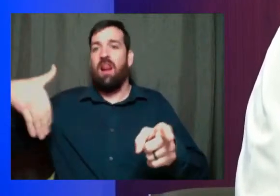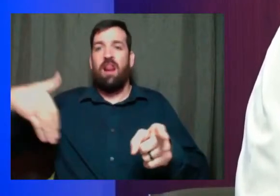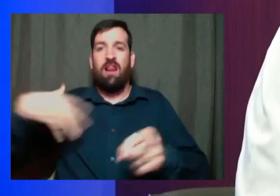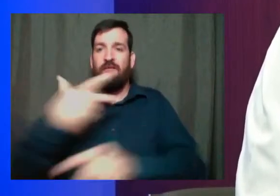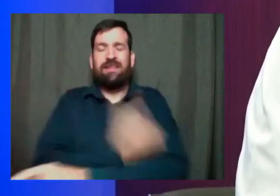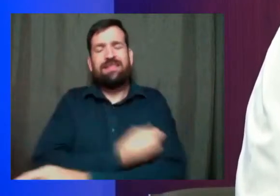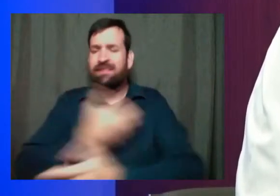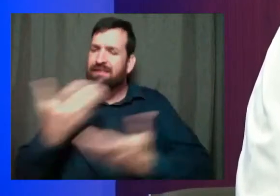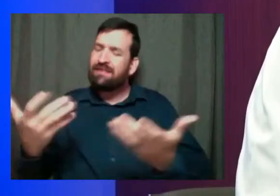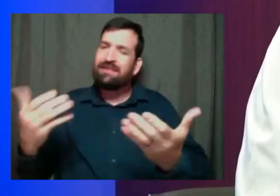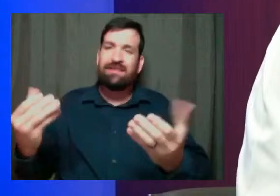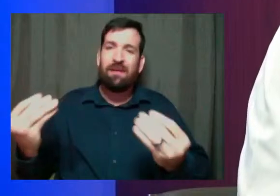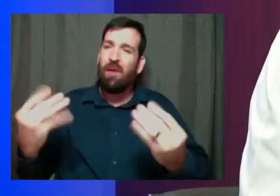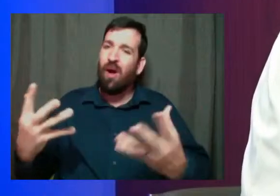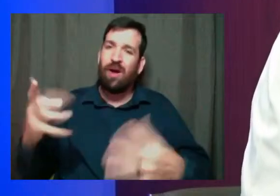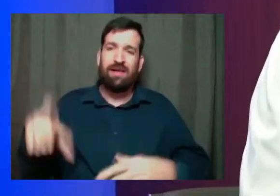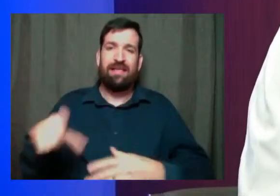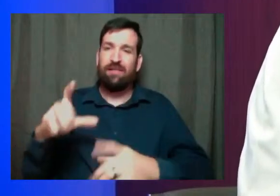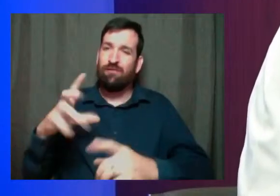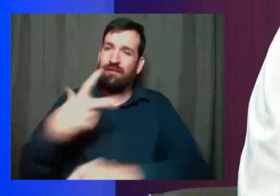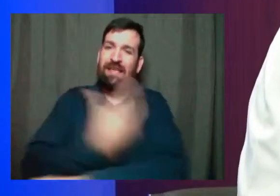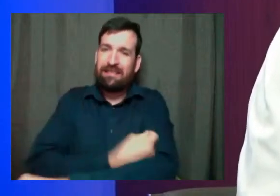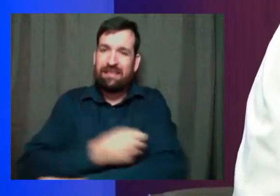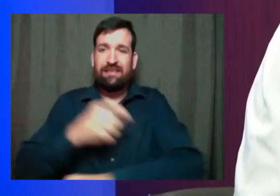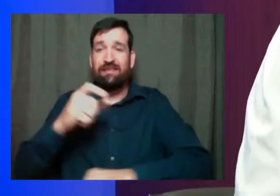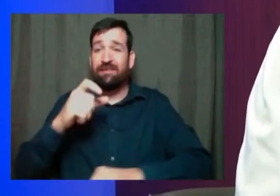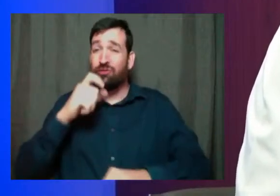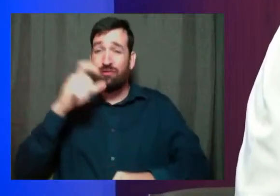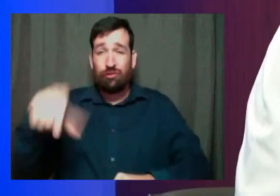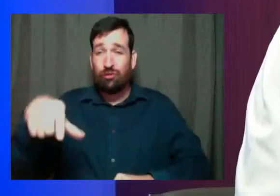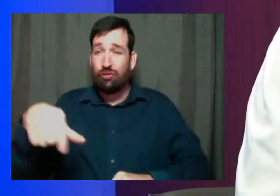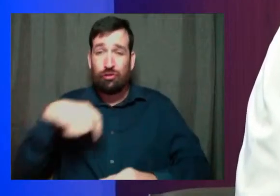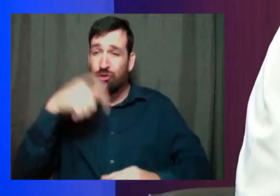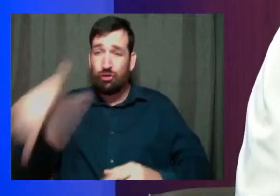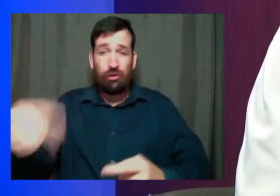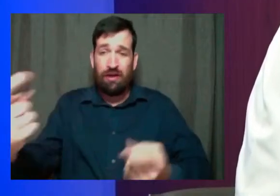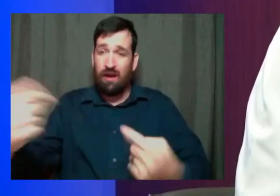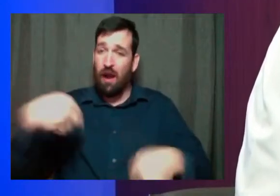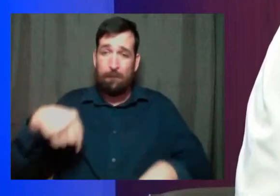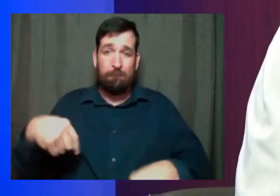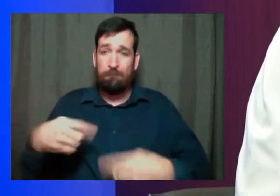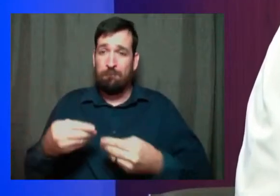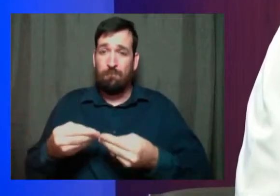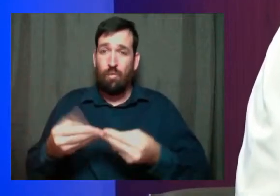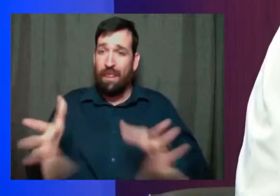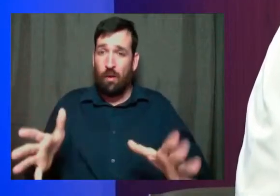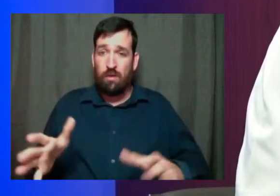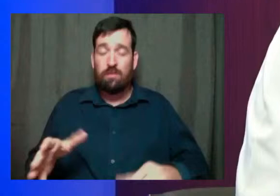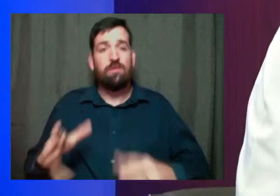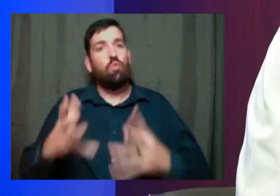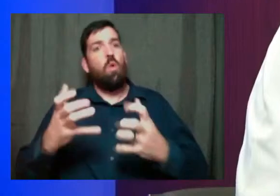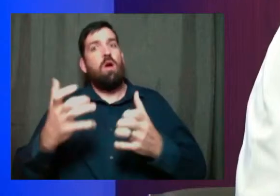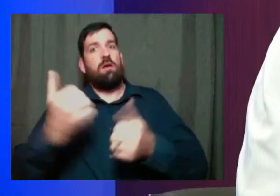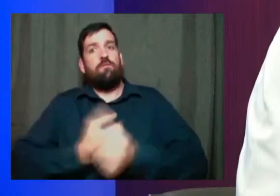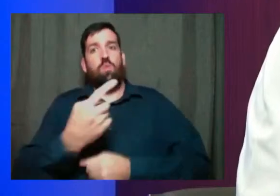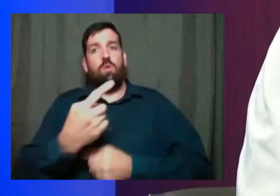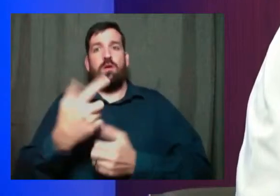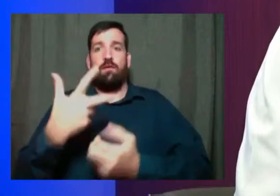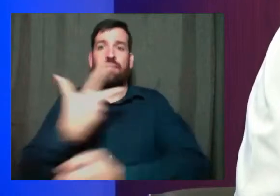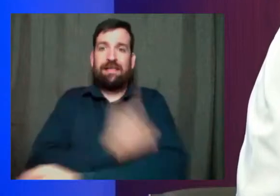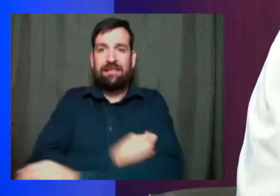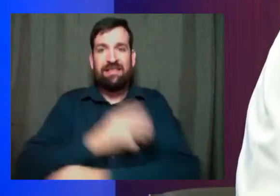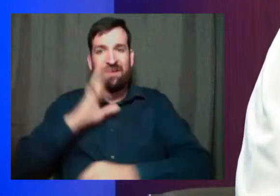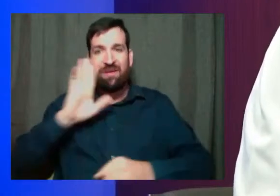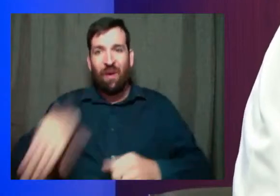dude, you got to get that vaccine. You really shouldn't come without that, and it's just hard because you want everybody to be vaccinated because we know it's so much